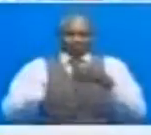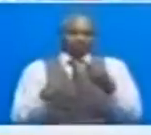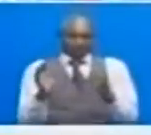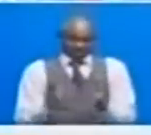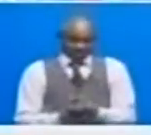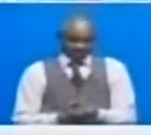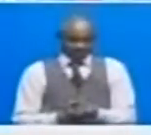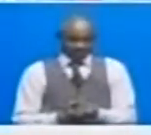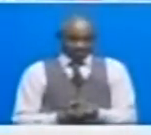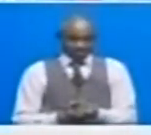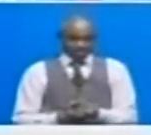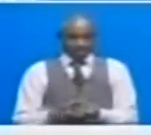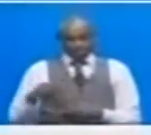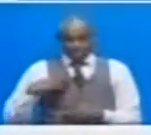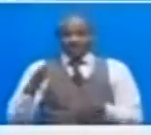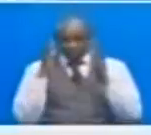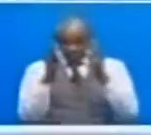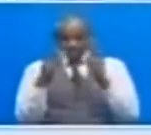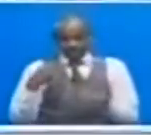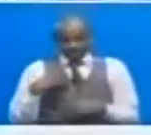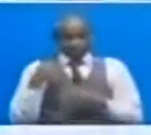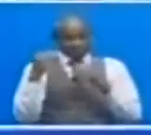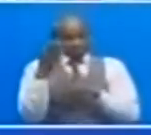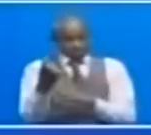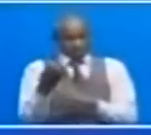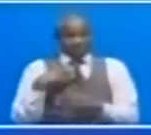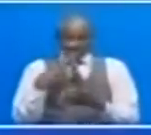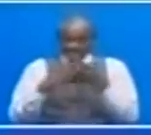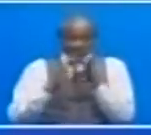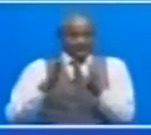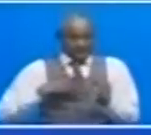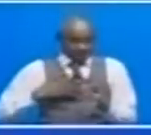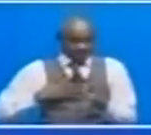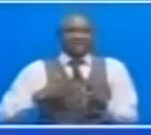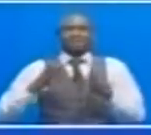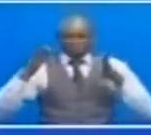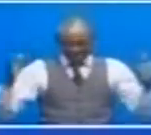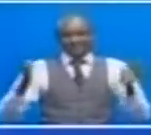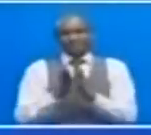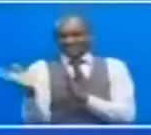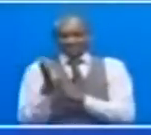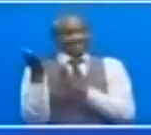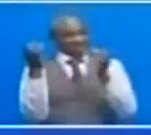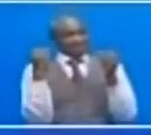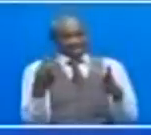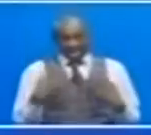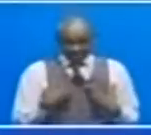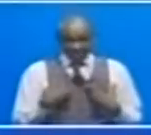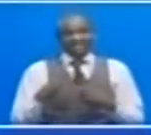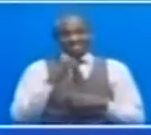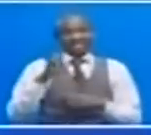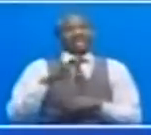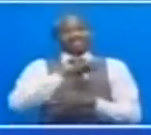We continue focus on high yield margins, which is the network, our wide network in Kenya, but in Eastern